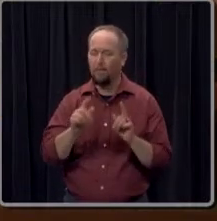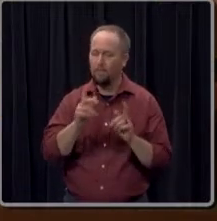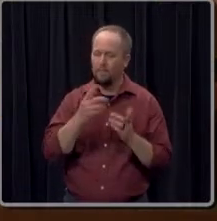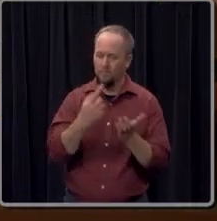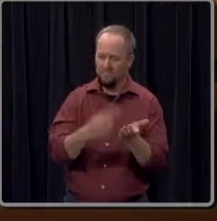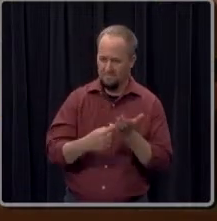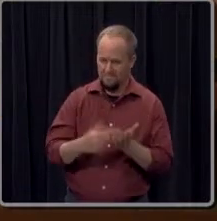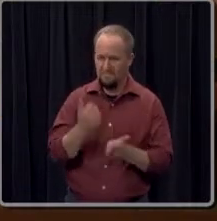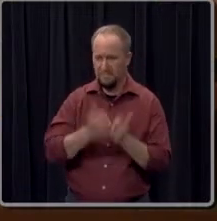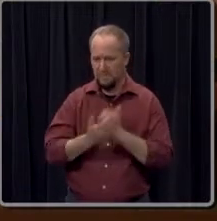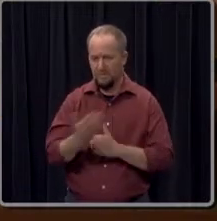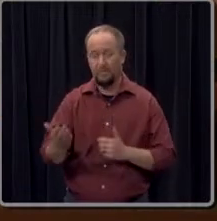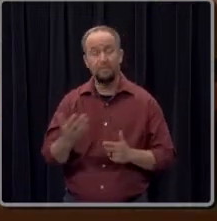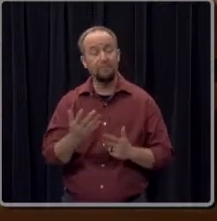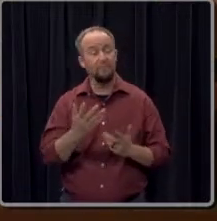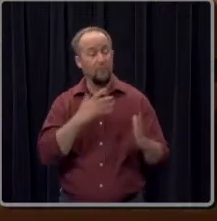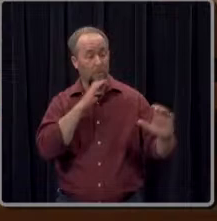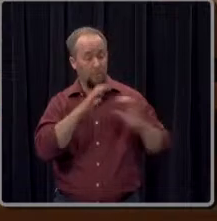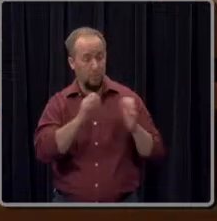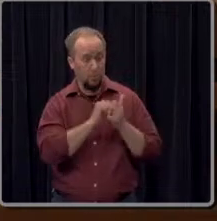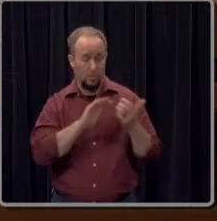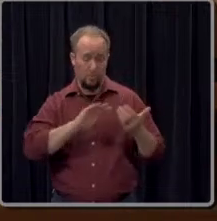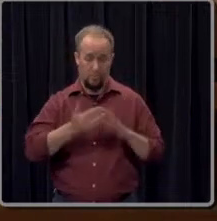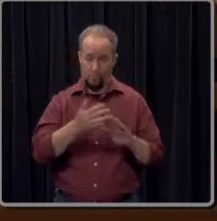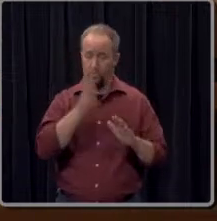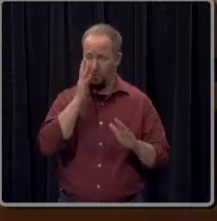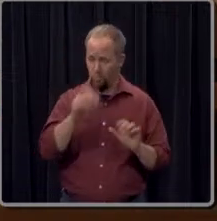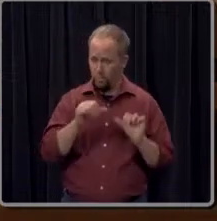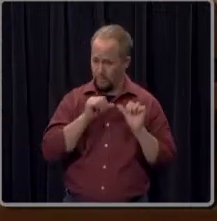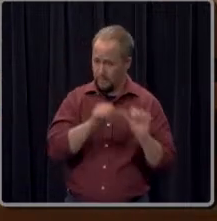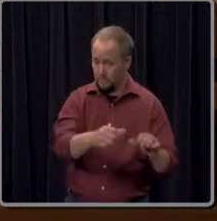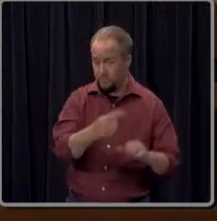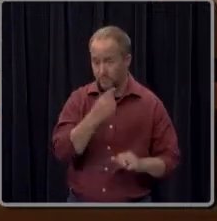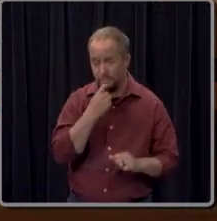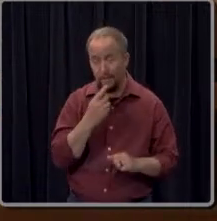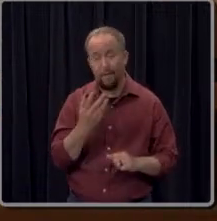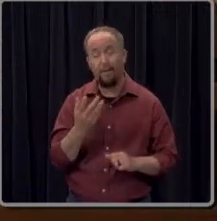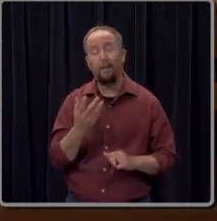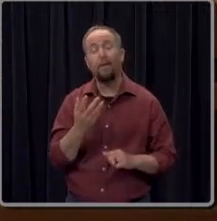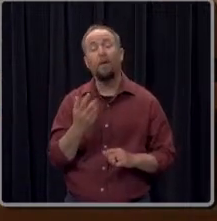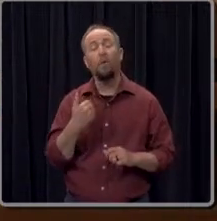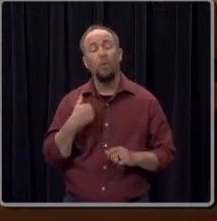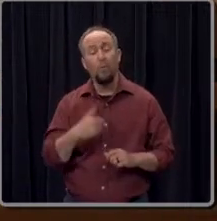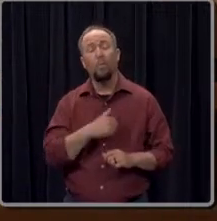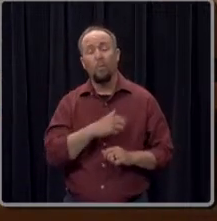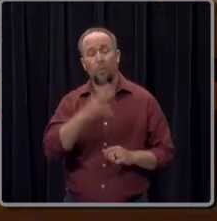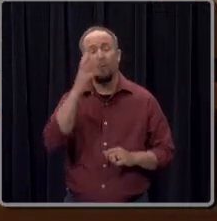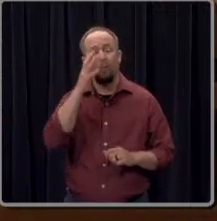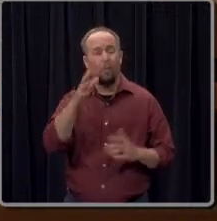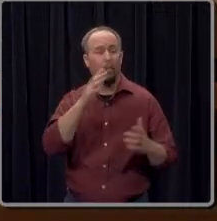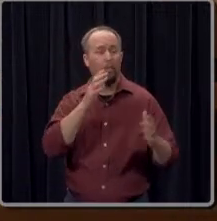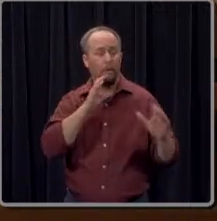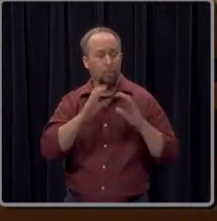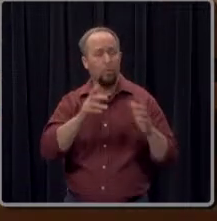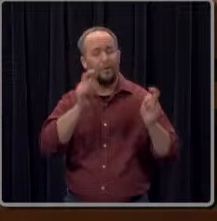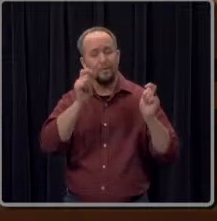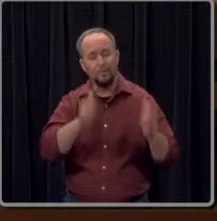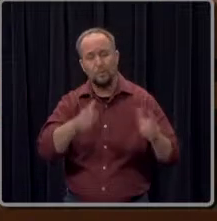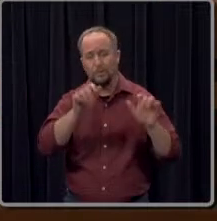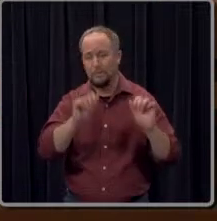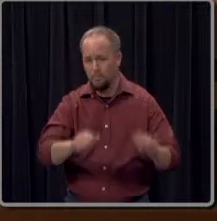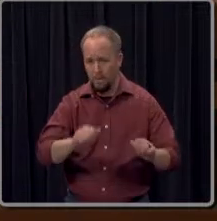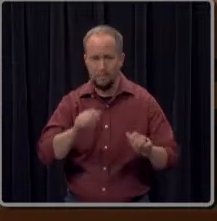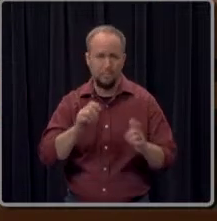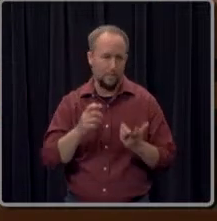And what I want to communicate to our community, and we'll continue to say this, is that we will communicate as quickly as we possibly can